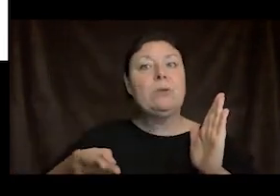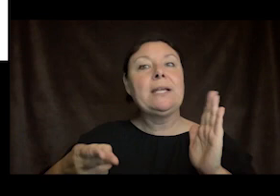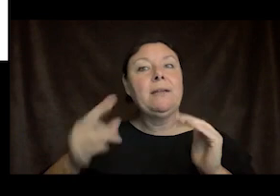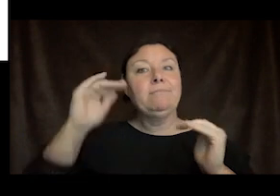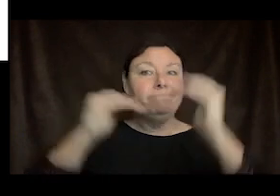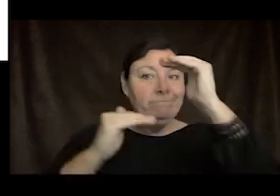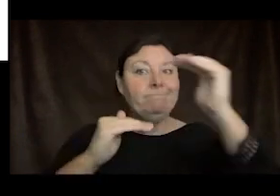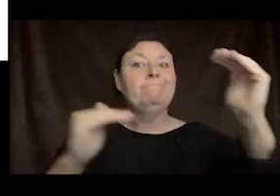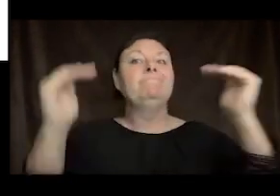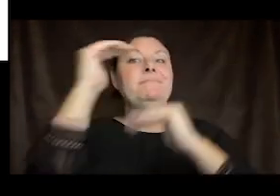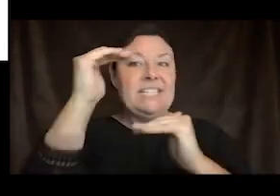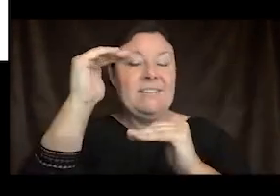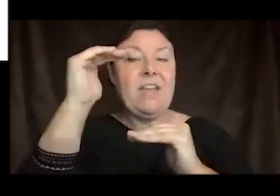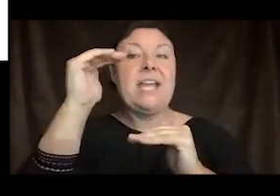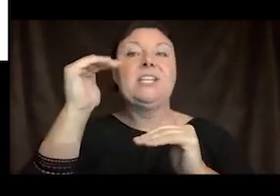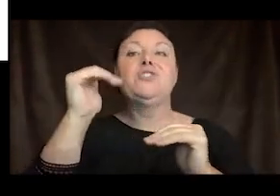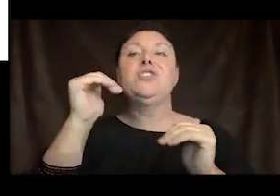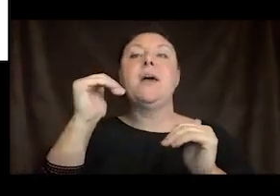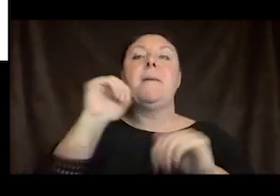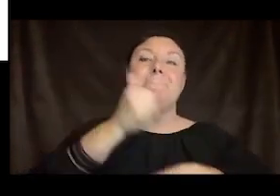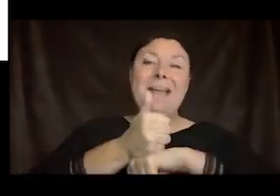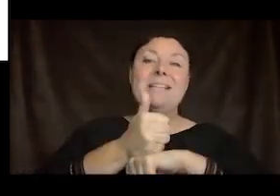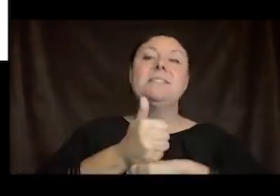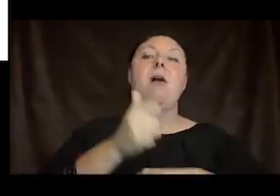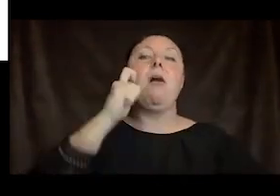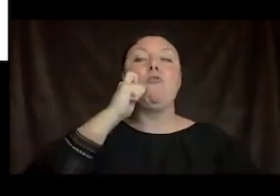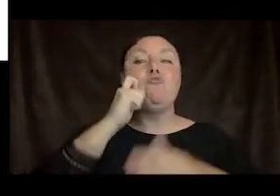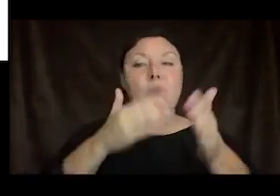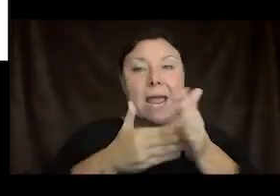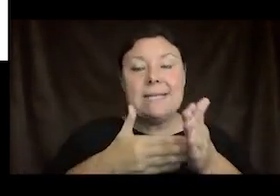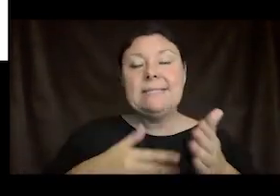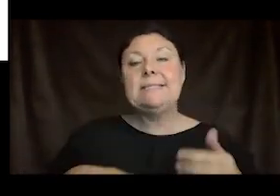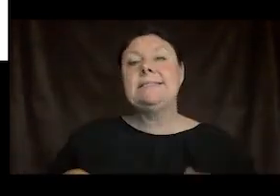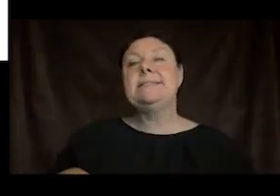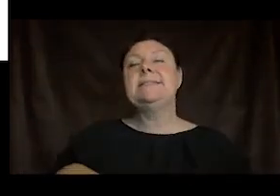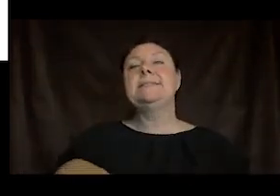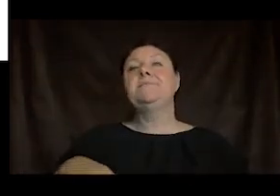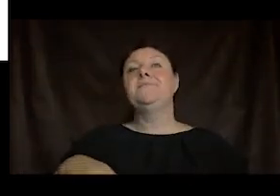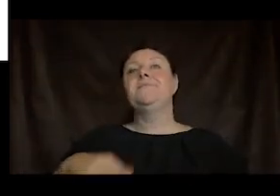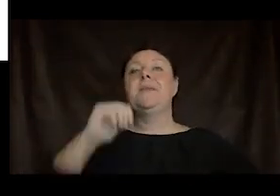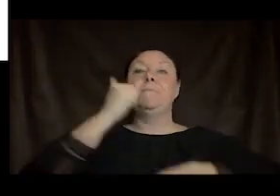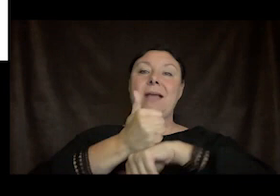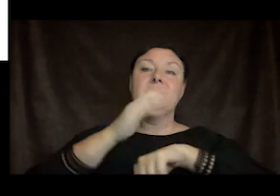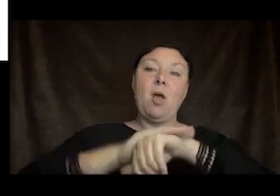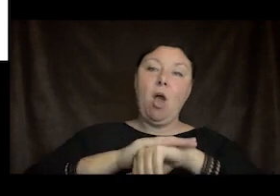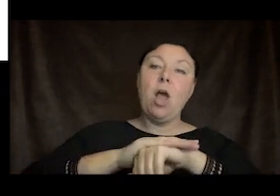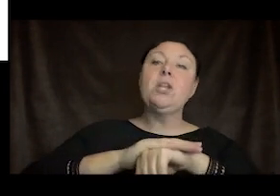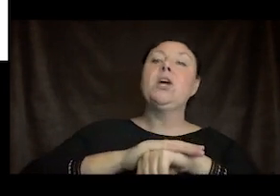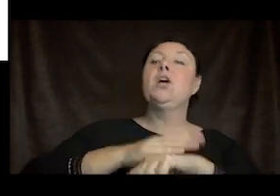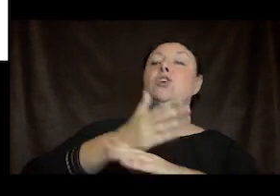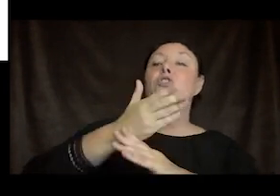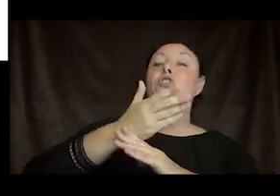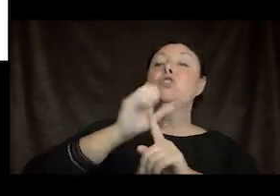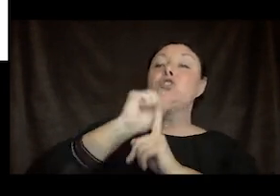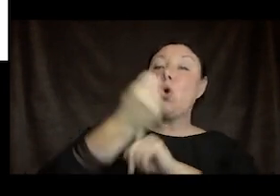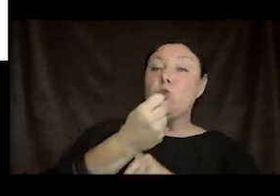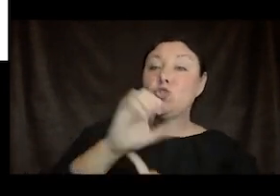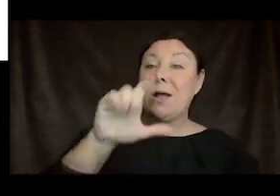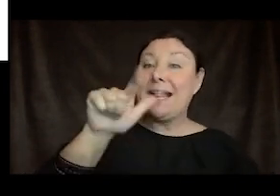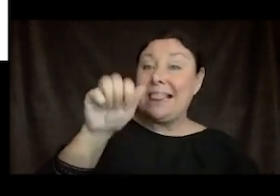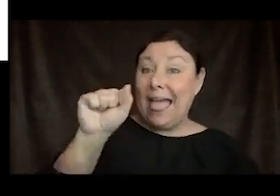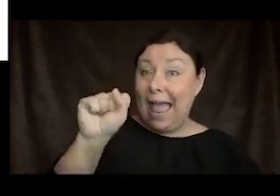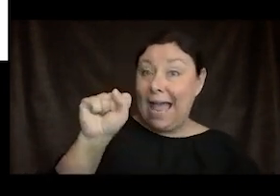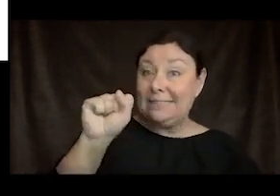and disadvantage based on race, advantage and disadvantage based on social class, advantage